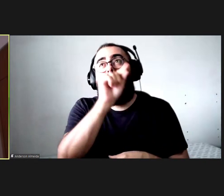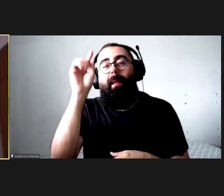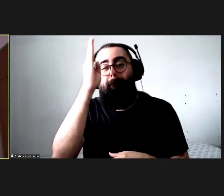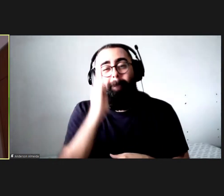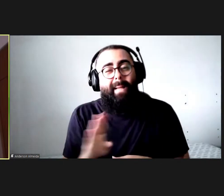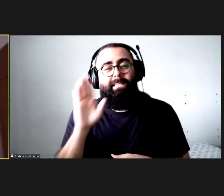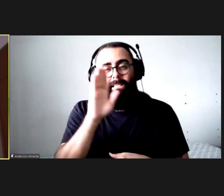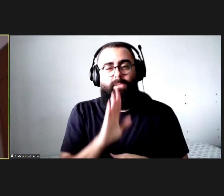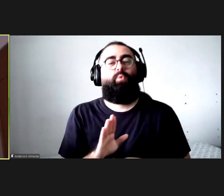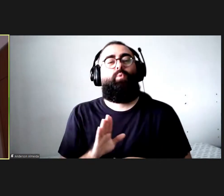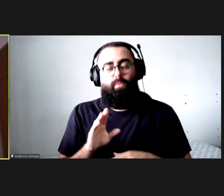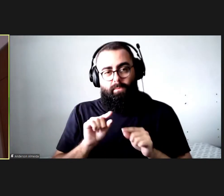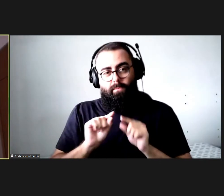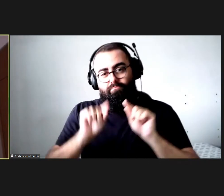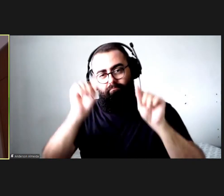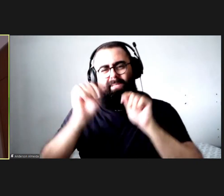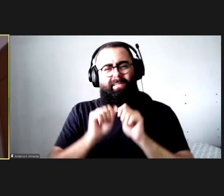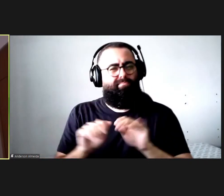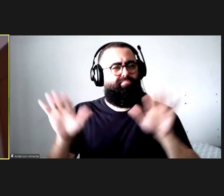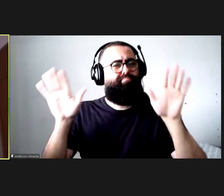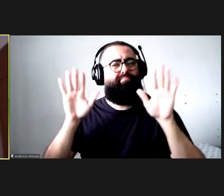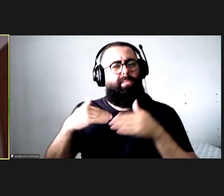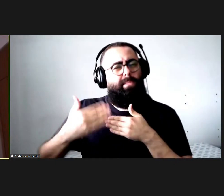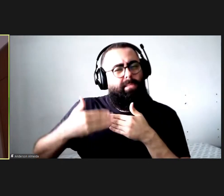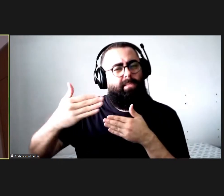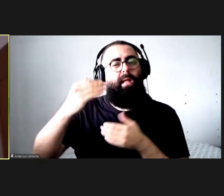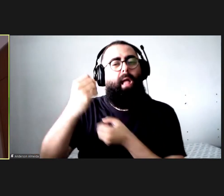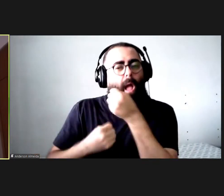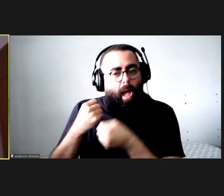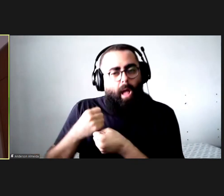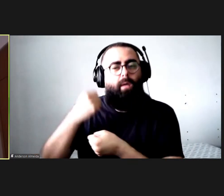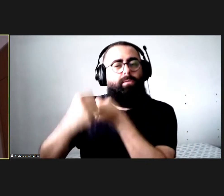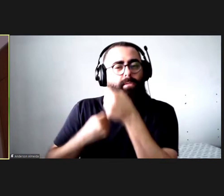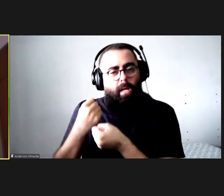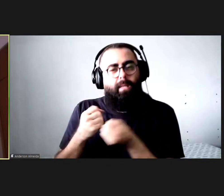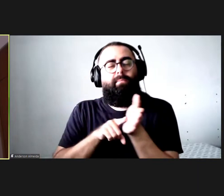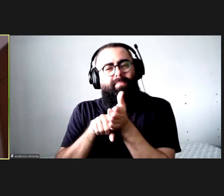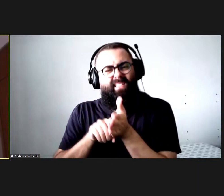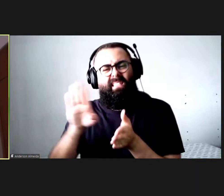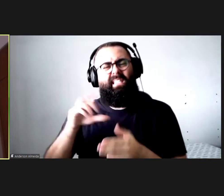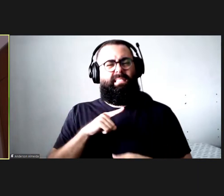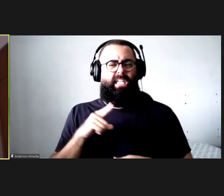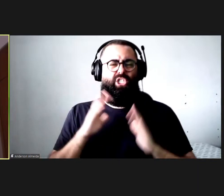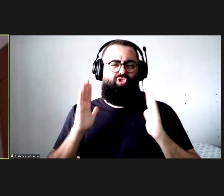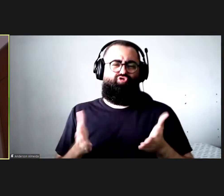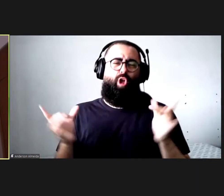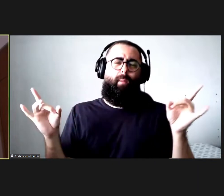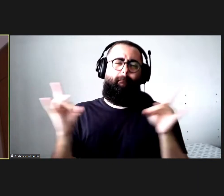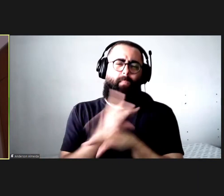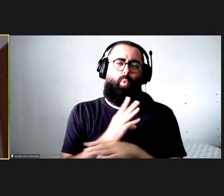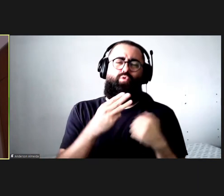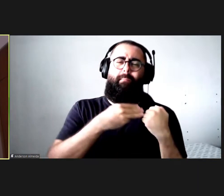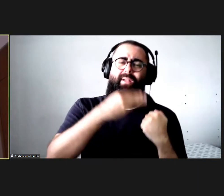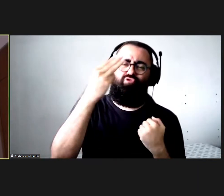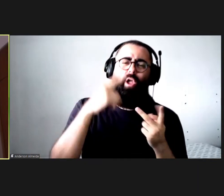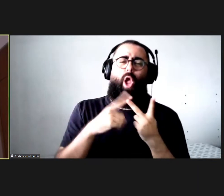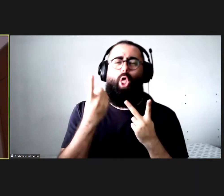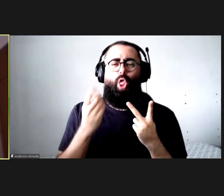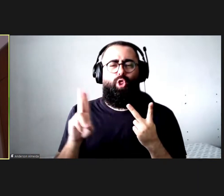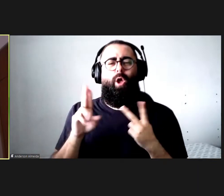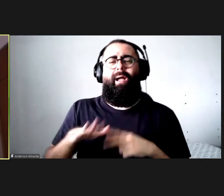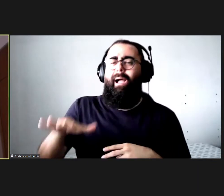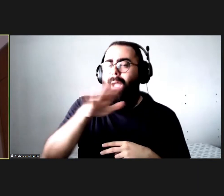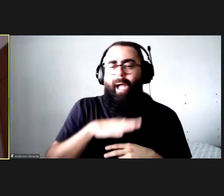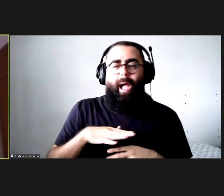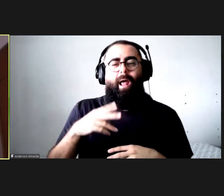into dozens of studies in subsequent years. Many master's and doctoral dissertations have since then been written all